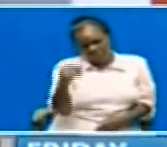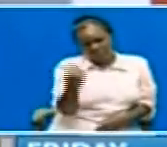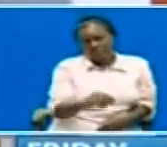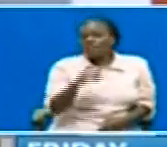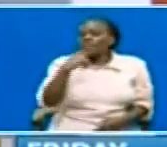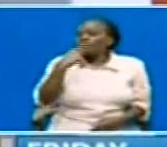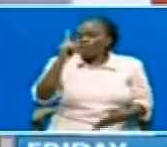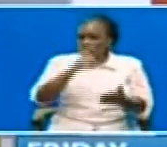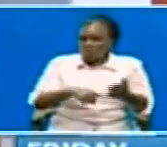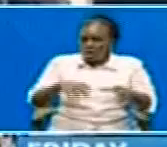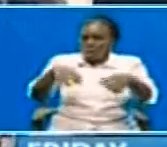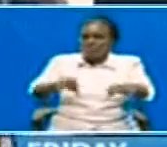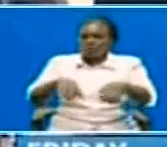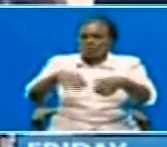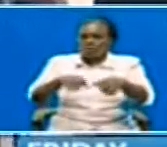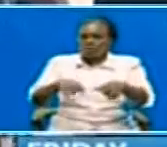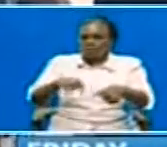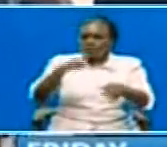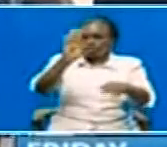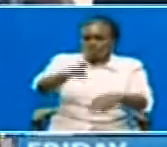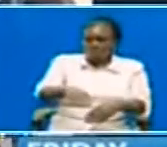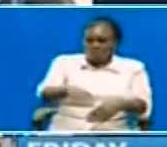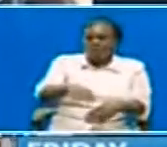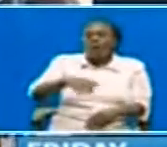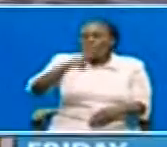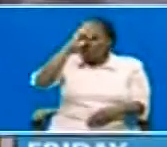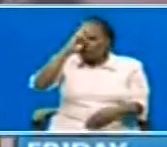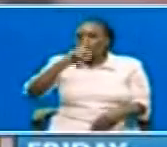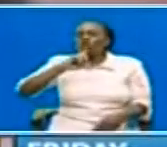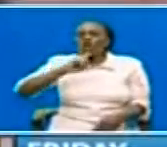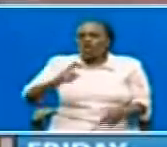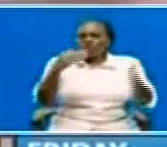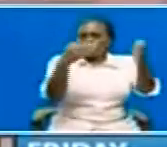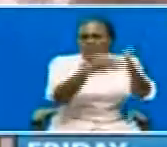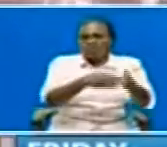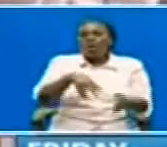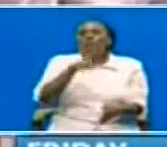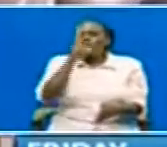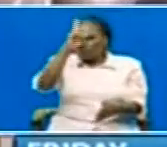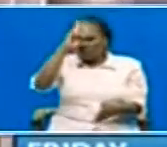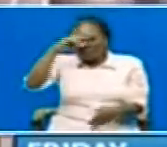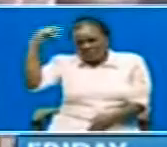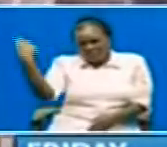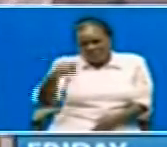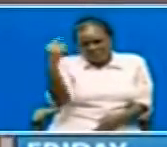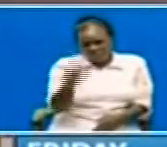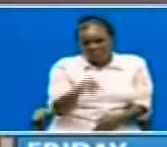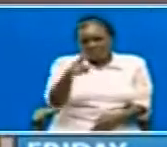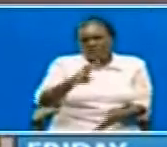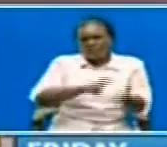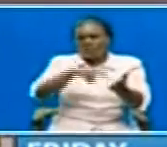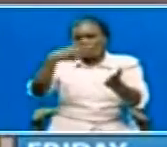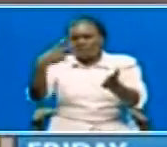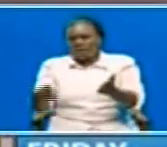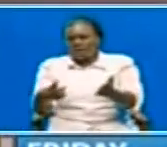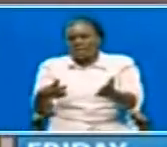is alleged that after the border border she had boarded defied a police order to stop, a police officer hit her with the butt of his gun. She then fell into